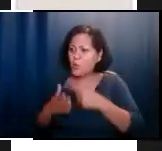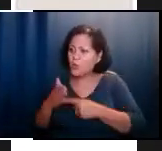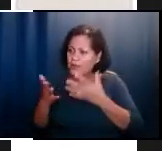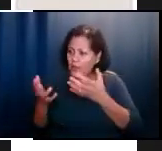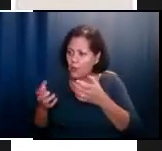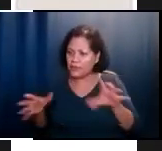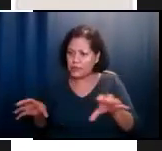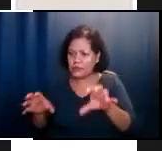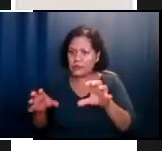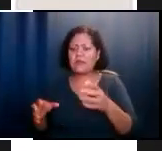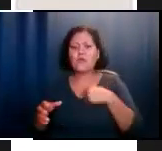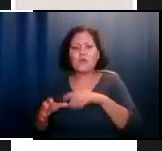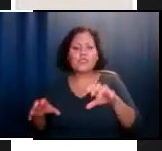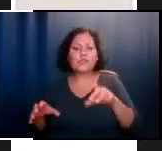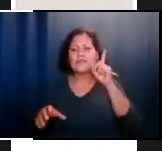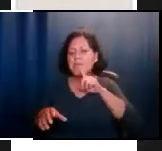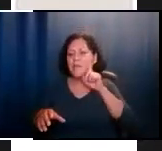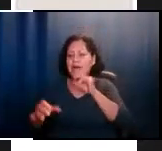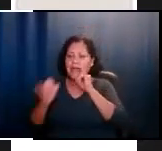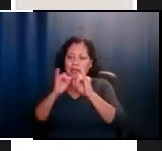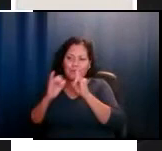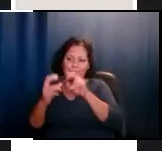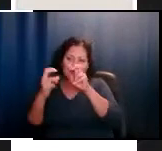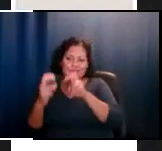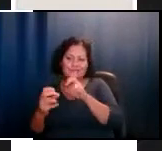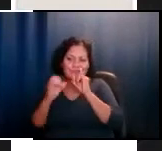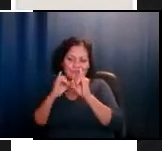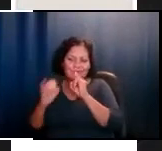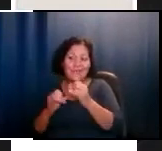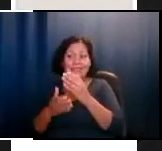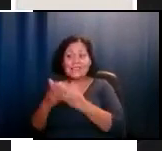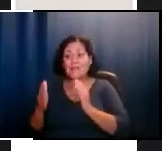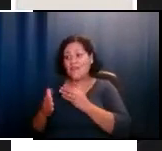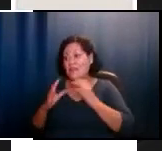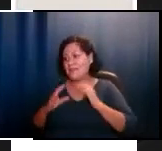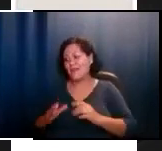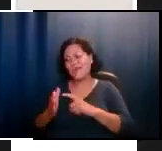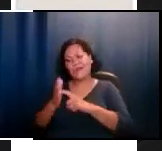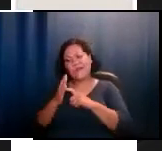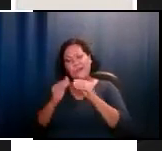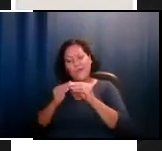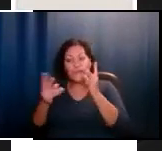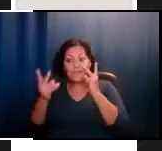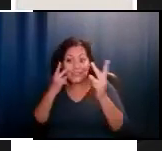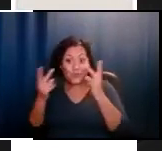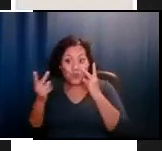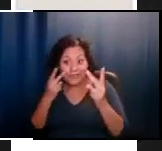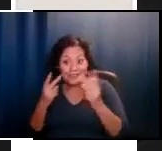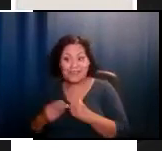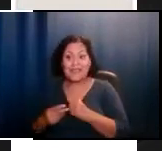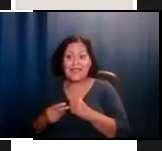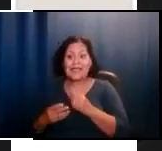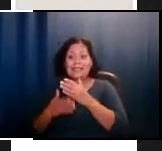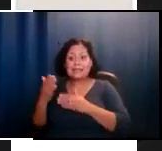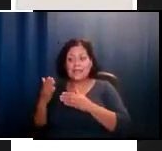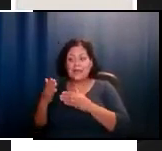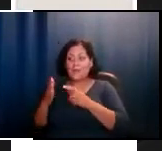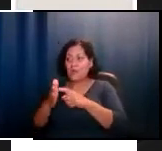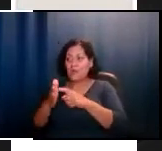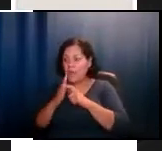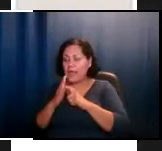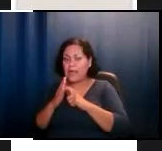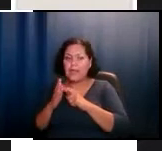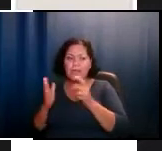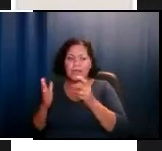do some mock interviews. Some of our clients require some more visuals. Some require